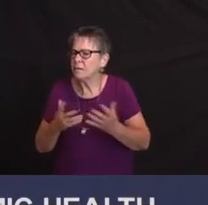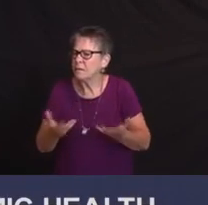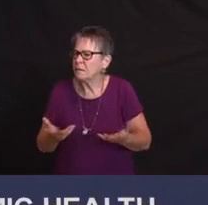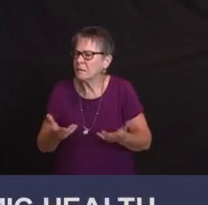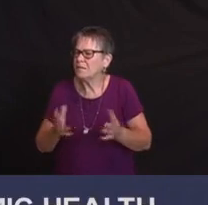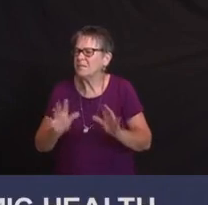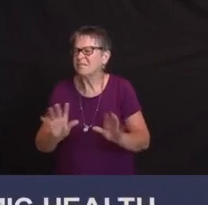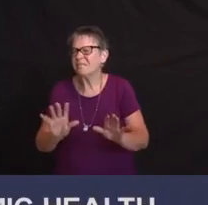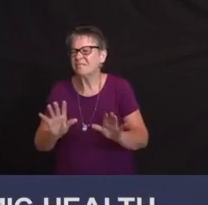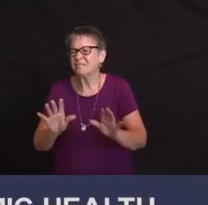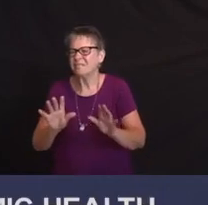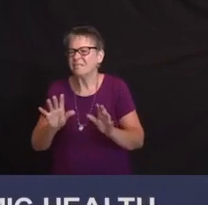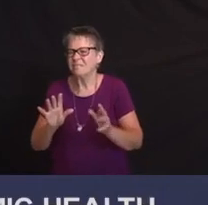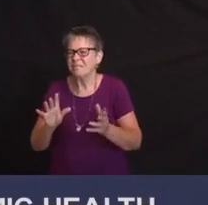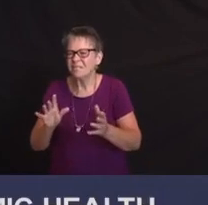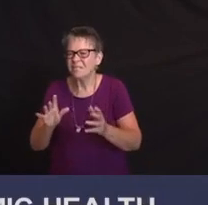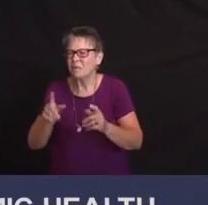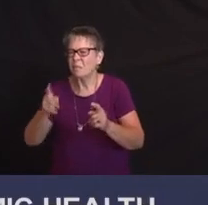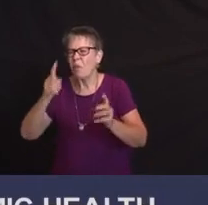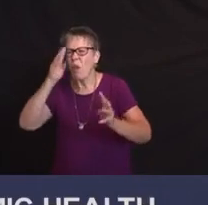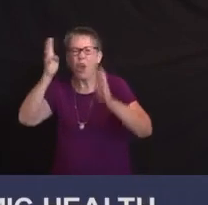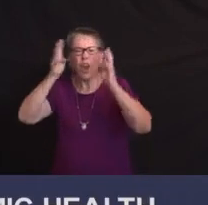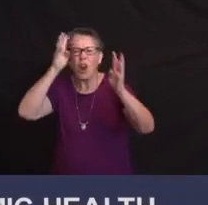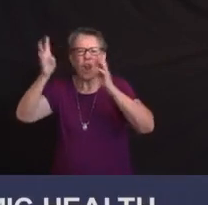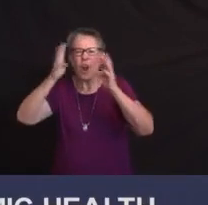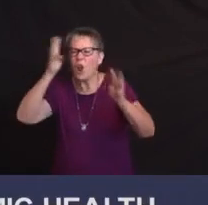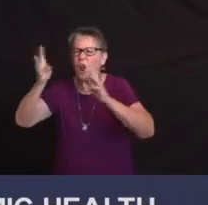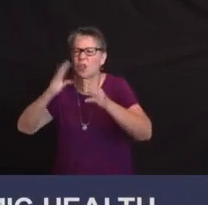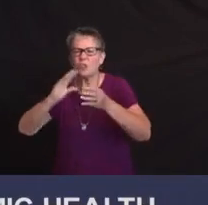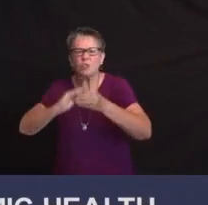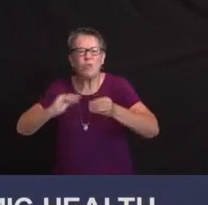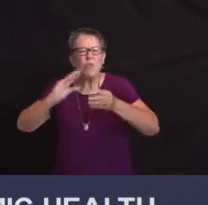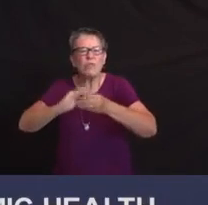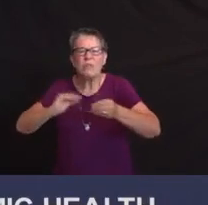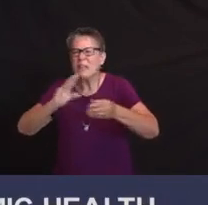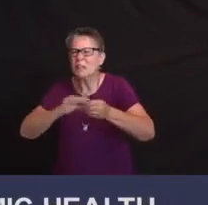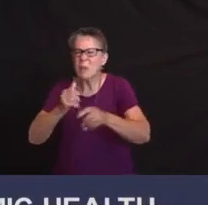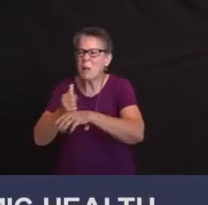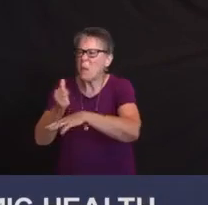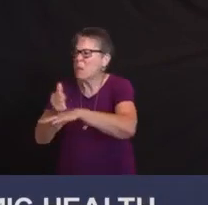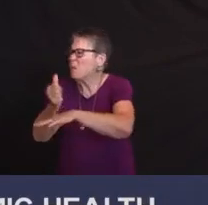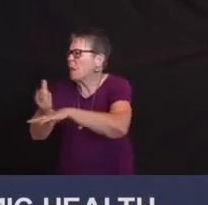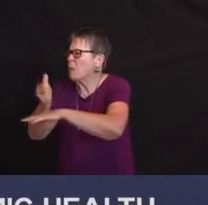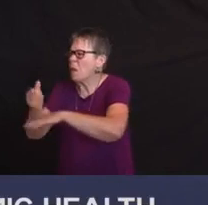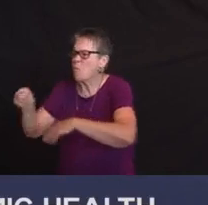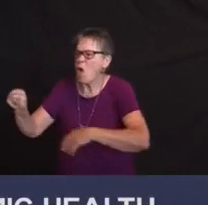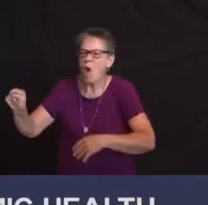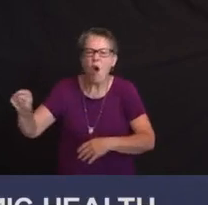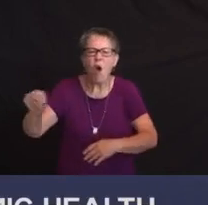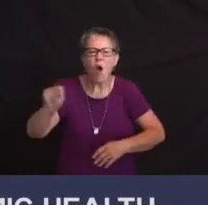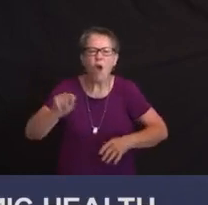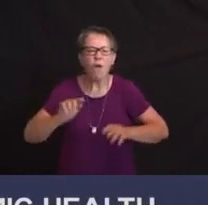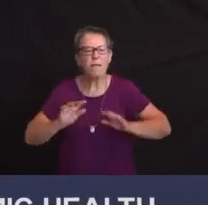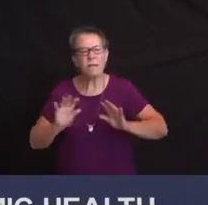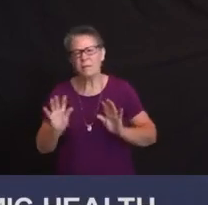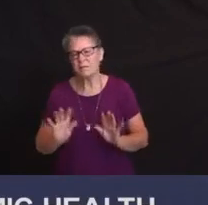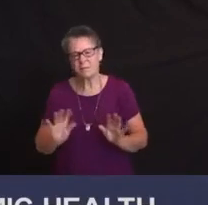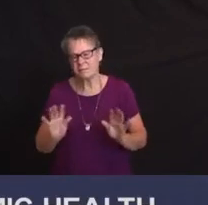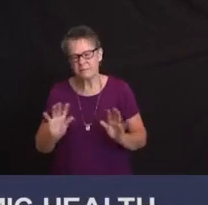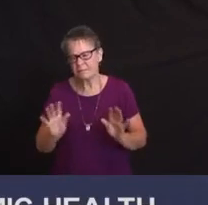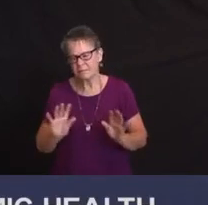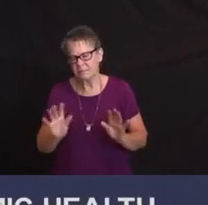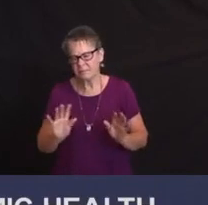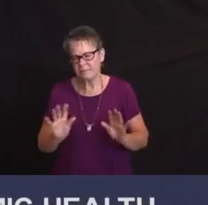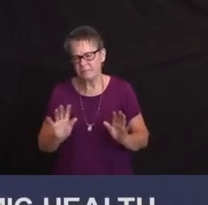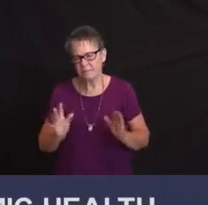saying stuff and believing stuff that's just not true. And I don't think we've flipped a light switch. I still hope